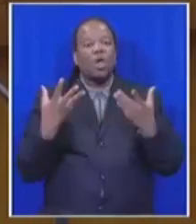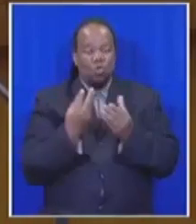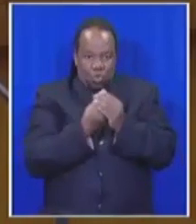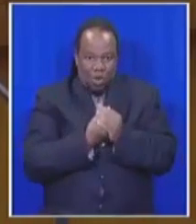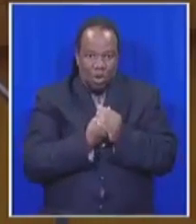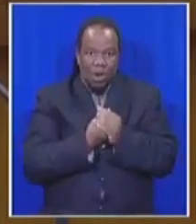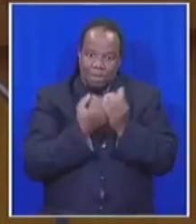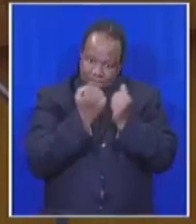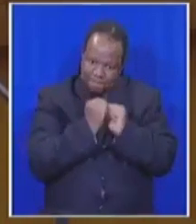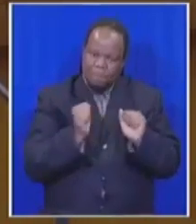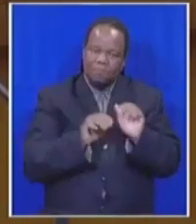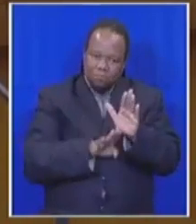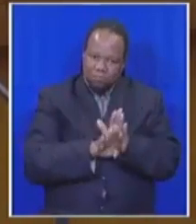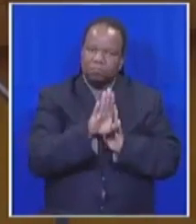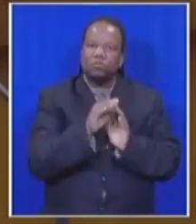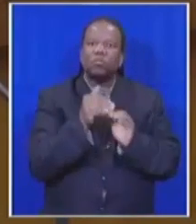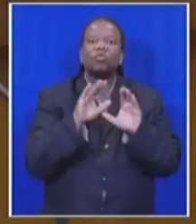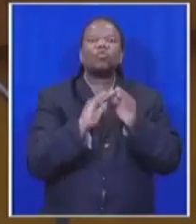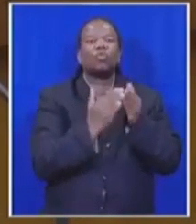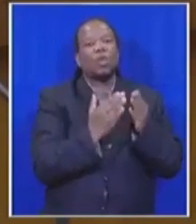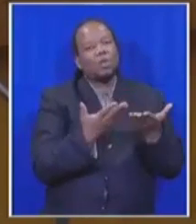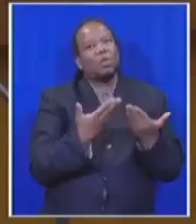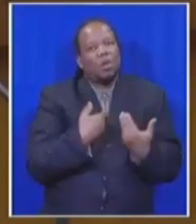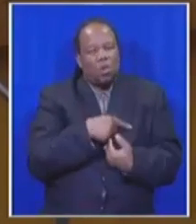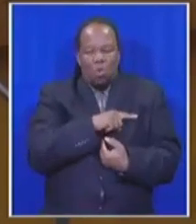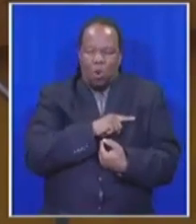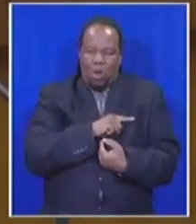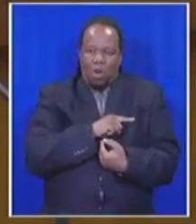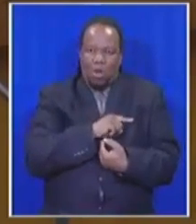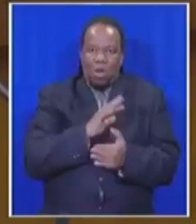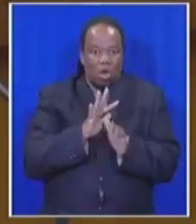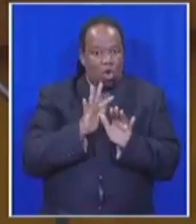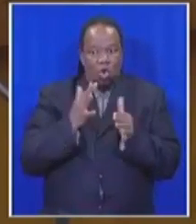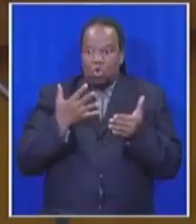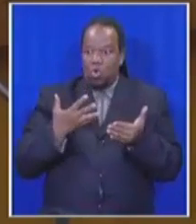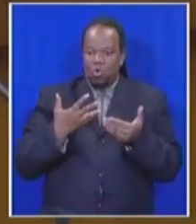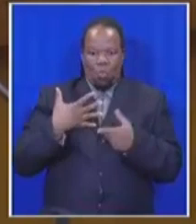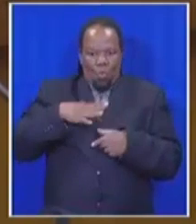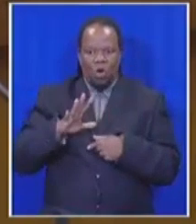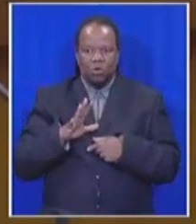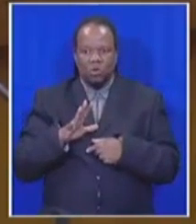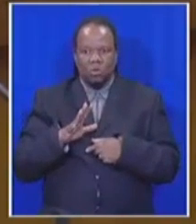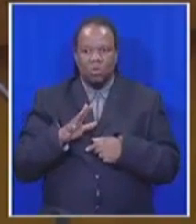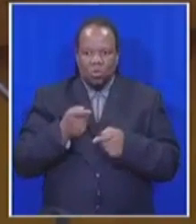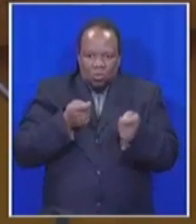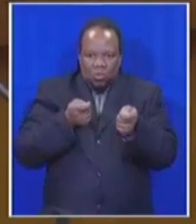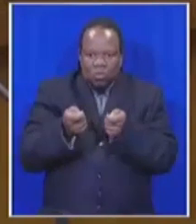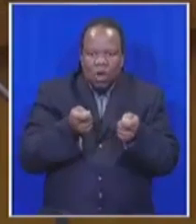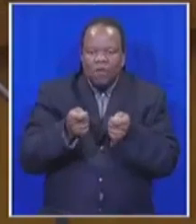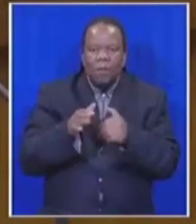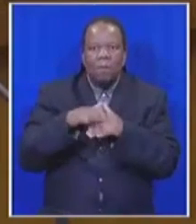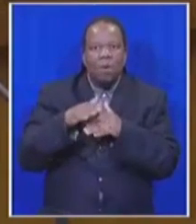us underscore the point that it is because we do not seek to govern at all costs, including by selling